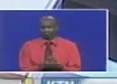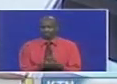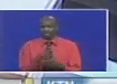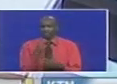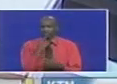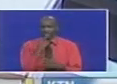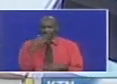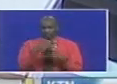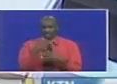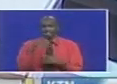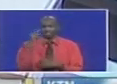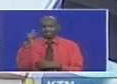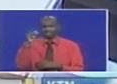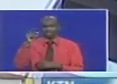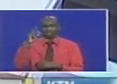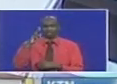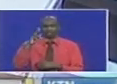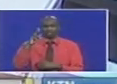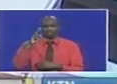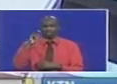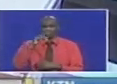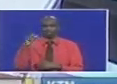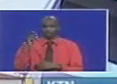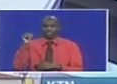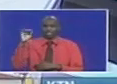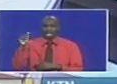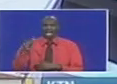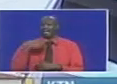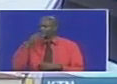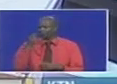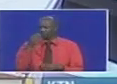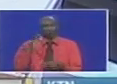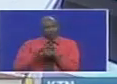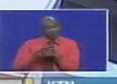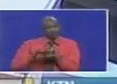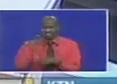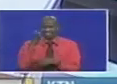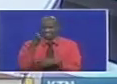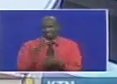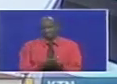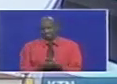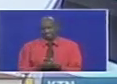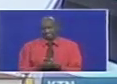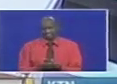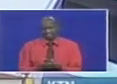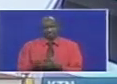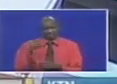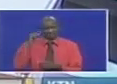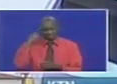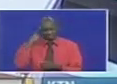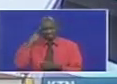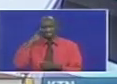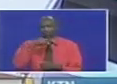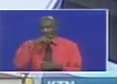borders Trans Nzoia. I mean, that is one of the Kenya's food baskets. Kenyans have been asking, when shall we stop talking